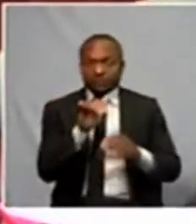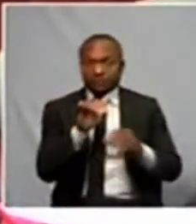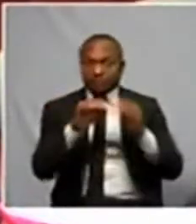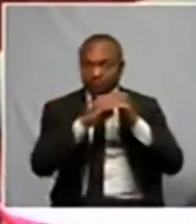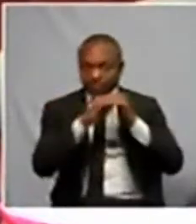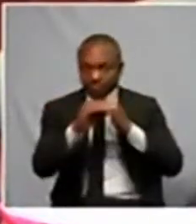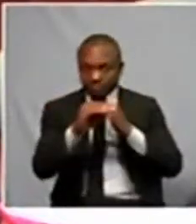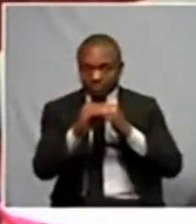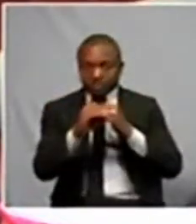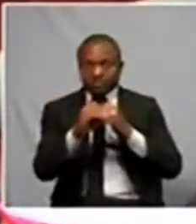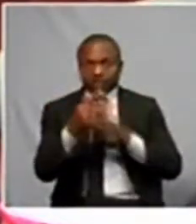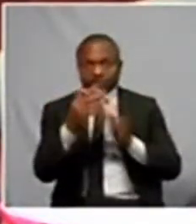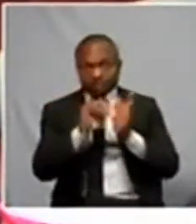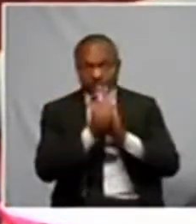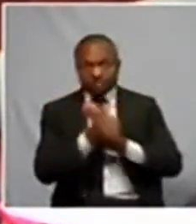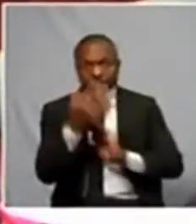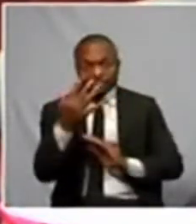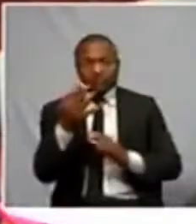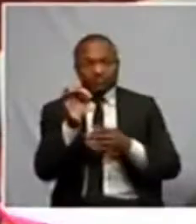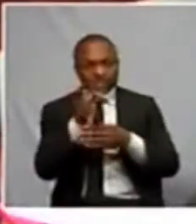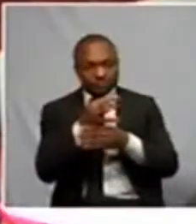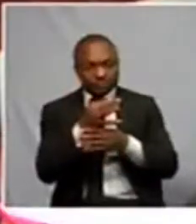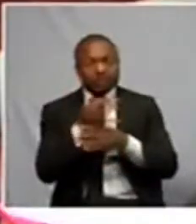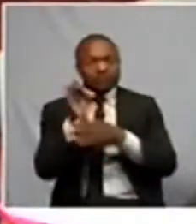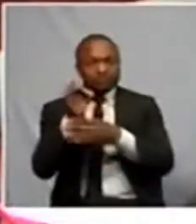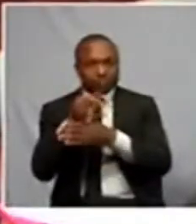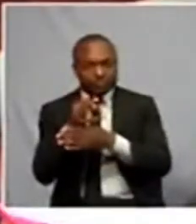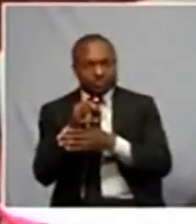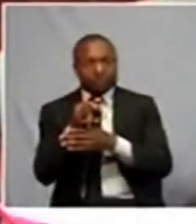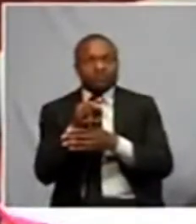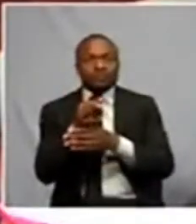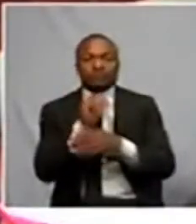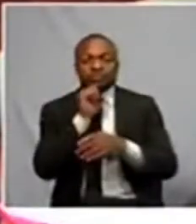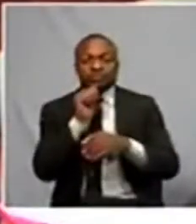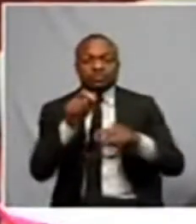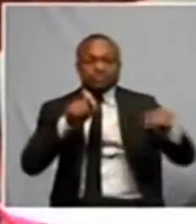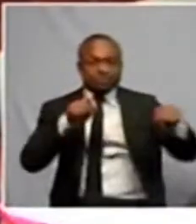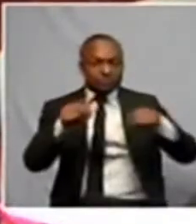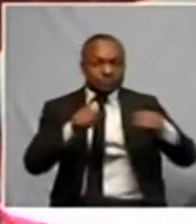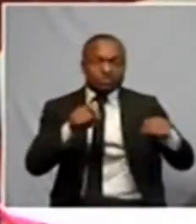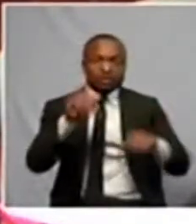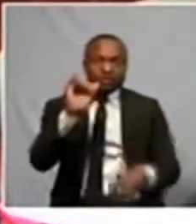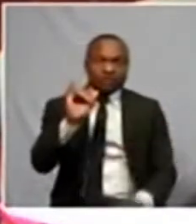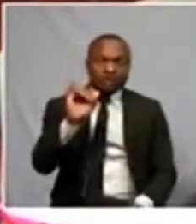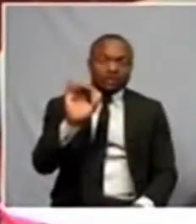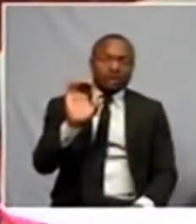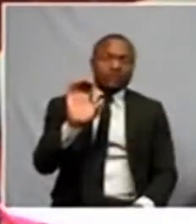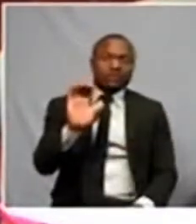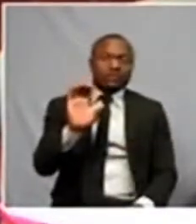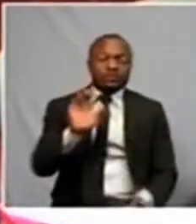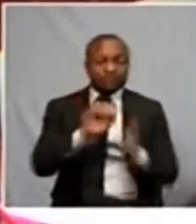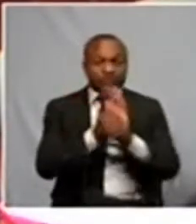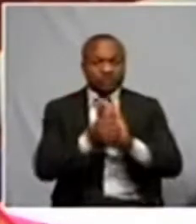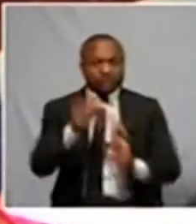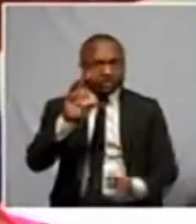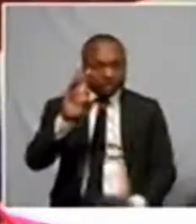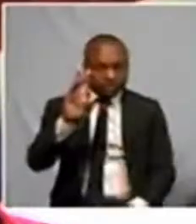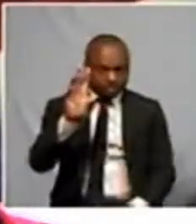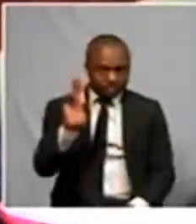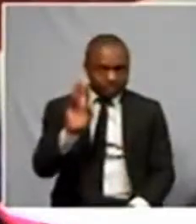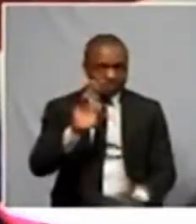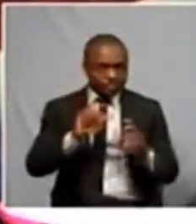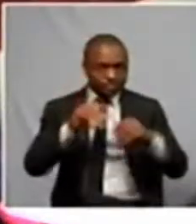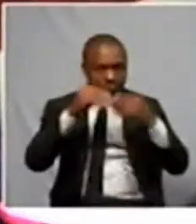prohibits subsidies for fishing or fishing in unregulated high seas. Articles 6 and 7 provide